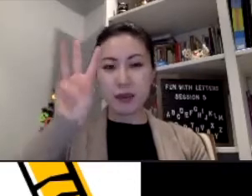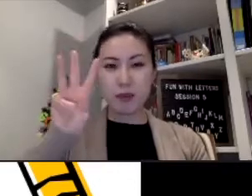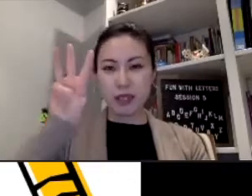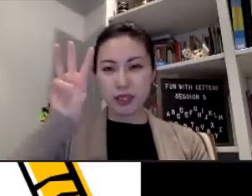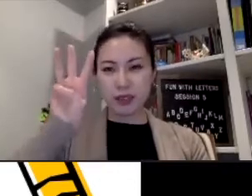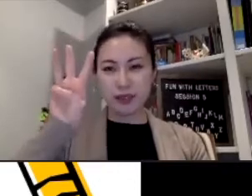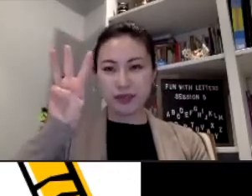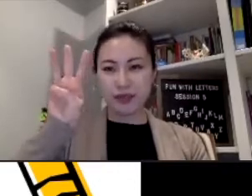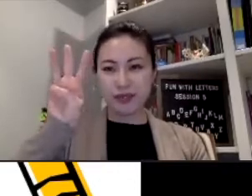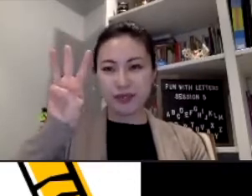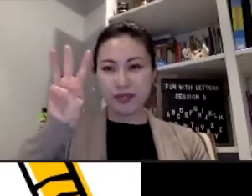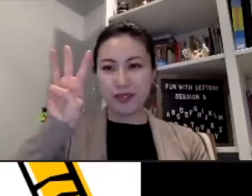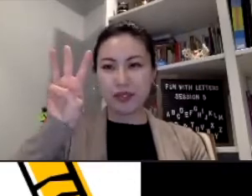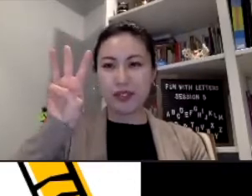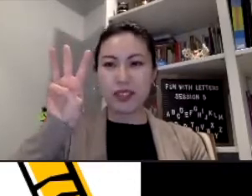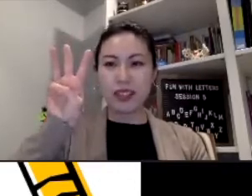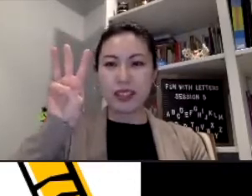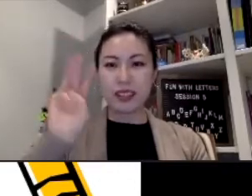a W.